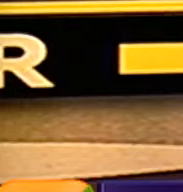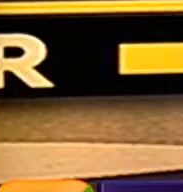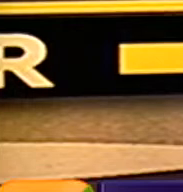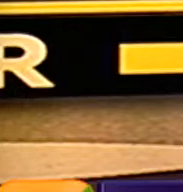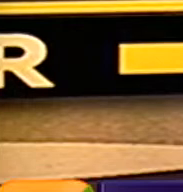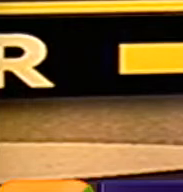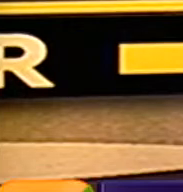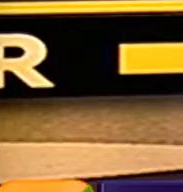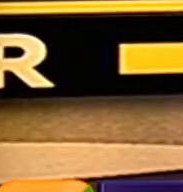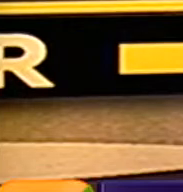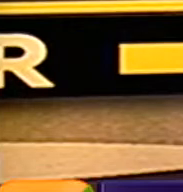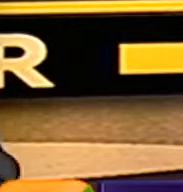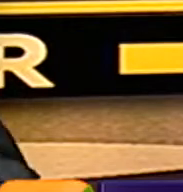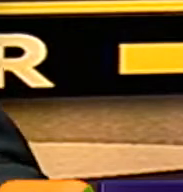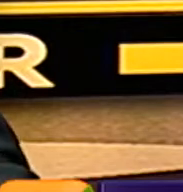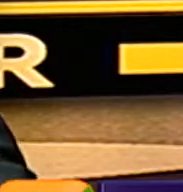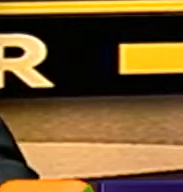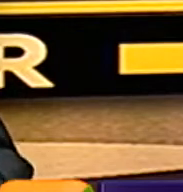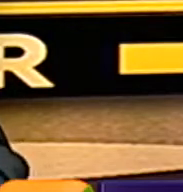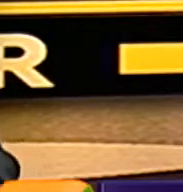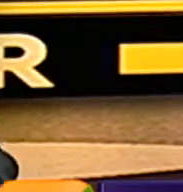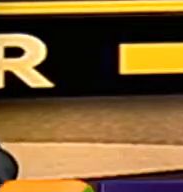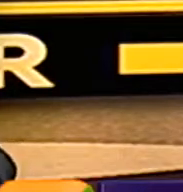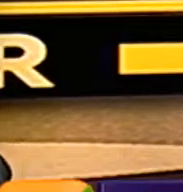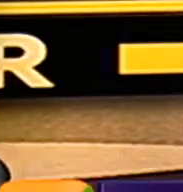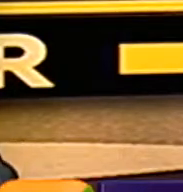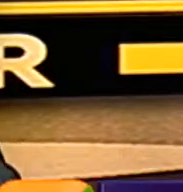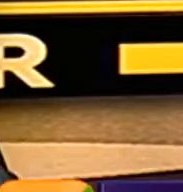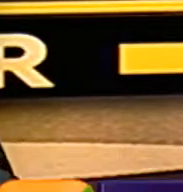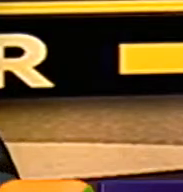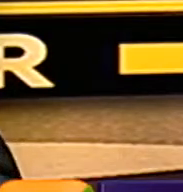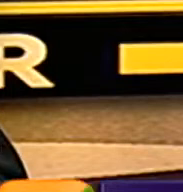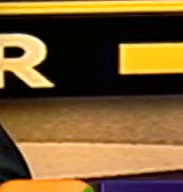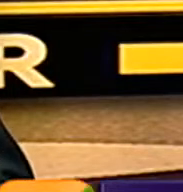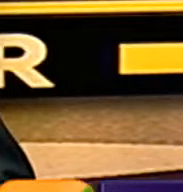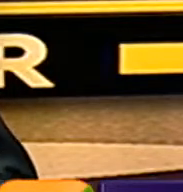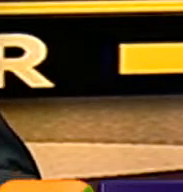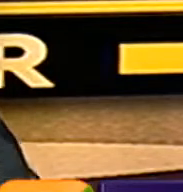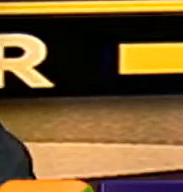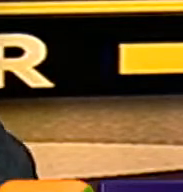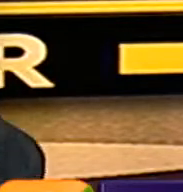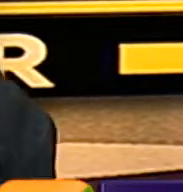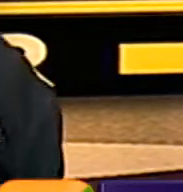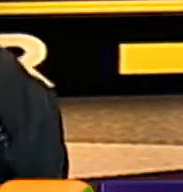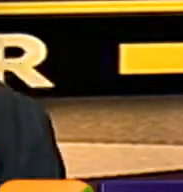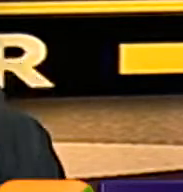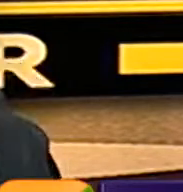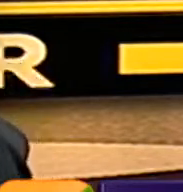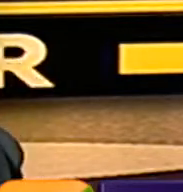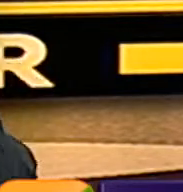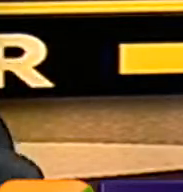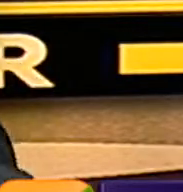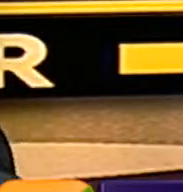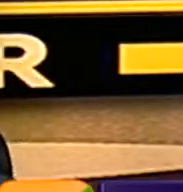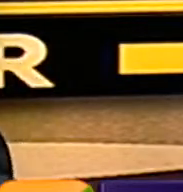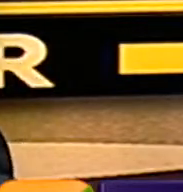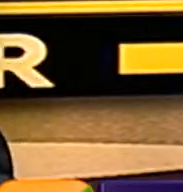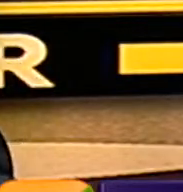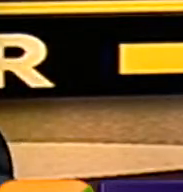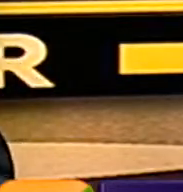houses, whereas we should be solving the problem, why are the cost of building materials so high, and what could we do more